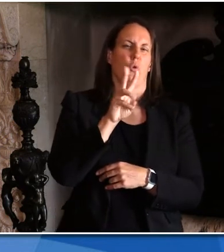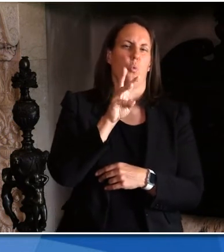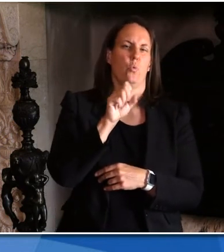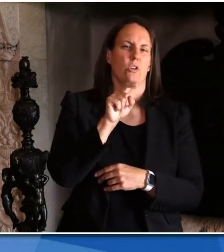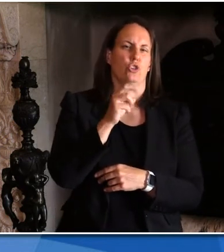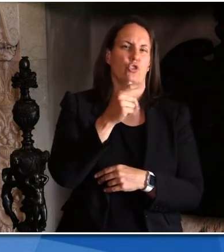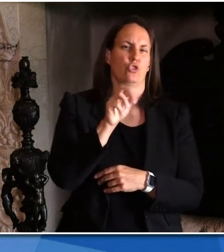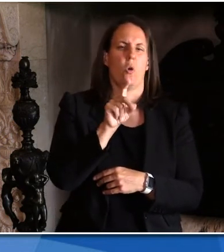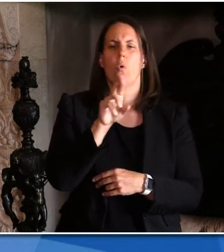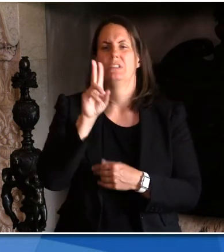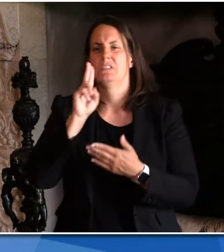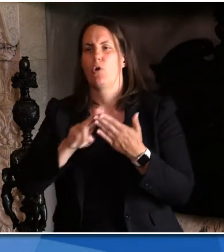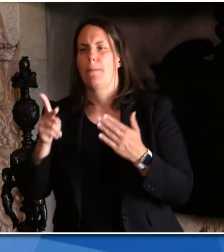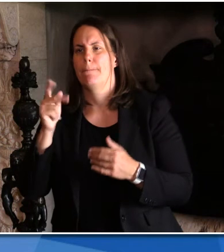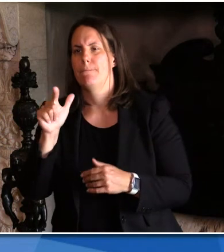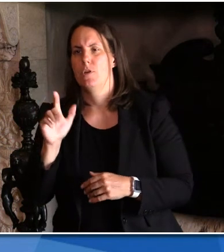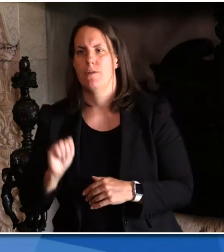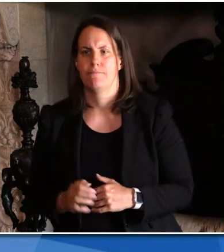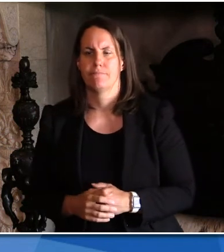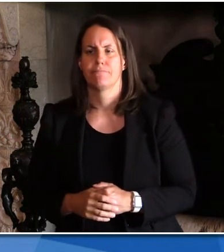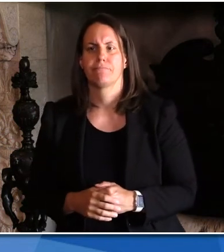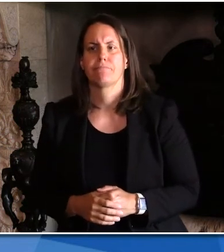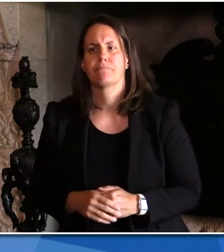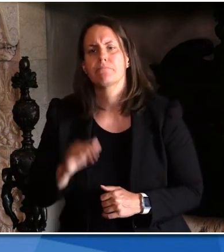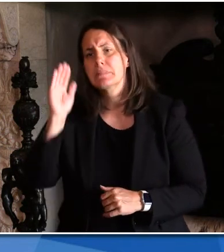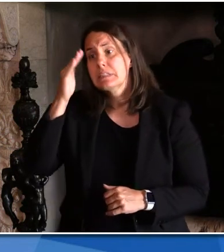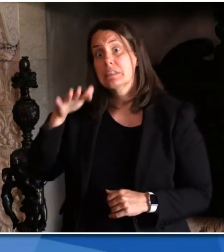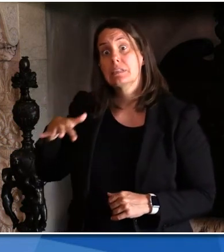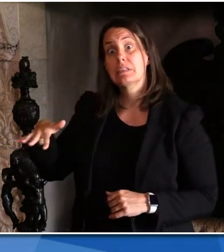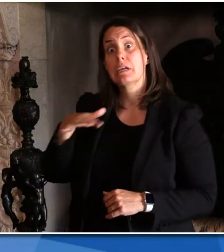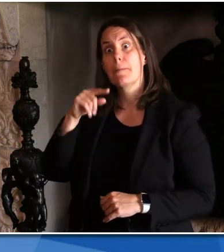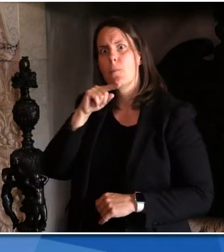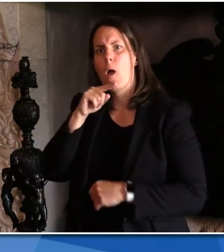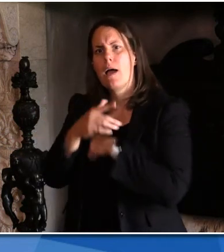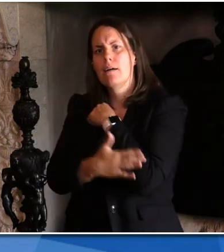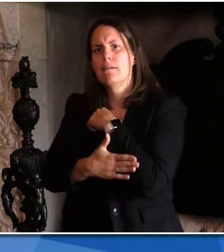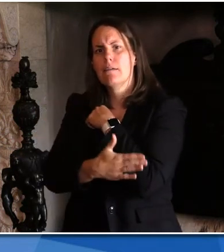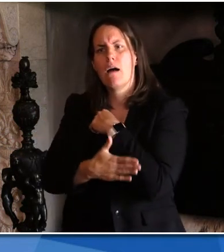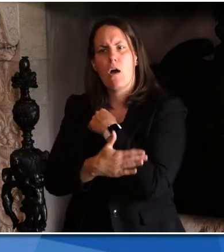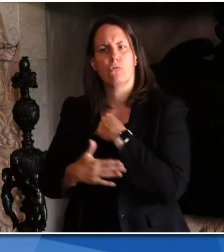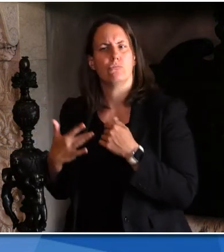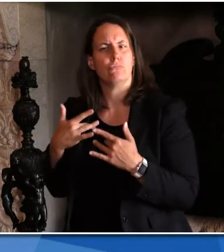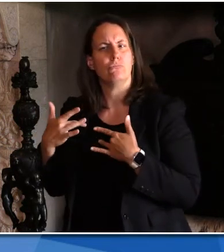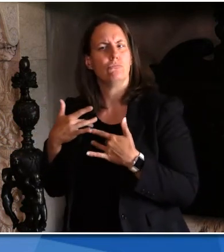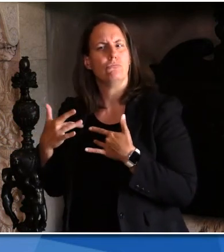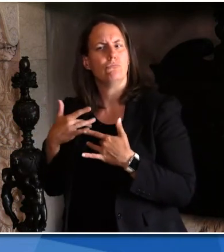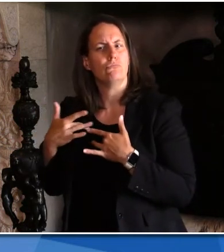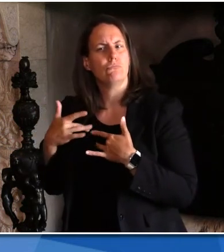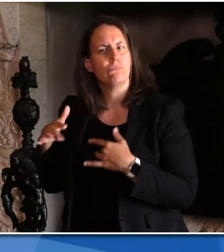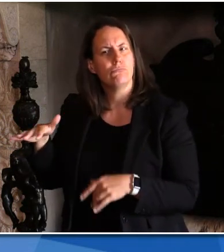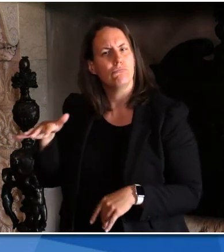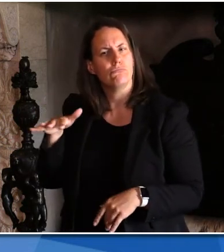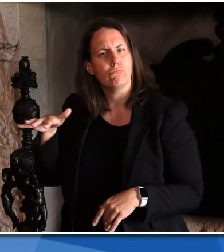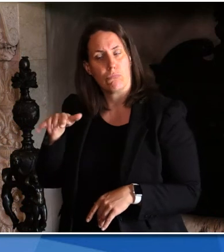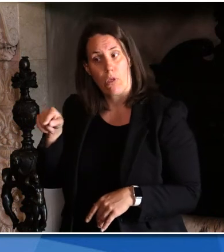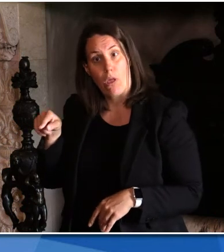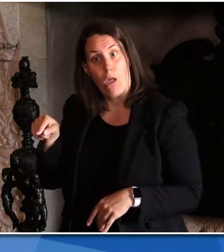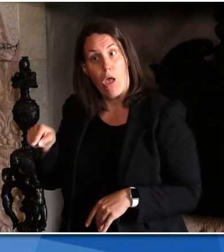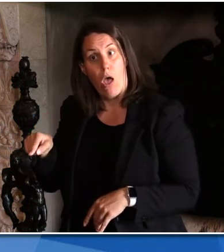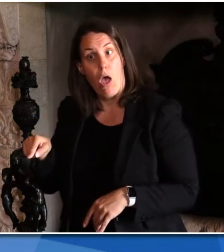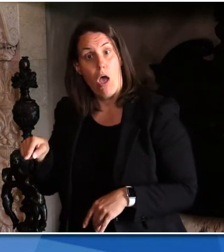concern that the number of people who are getting tested at the National Guard testing sites has been falling pretty